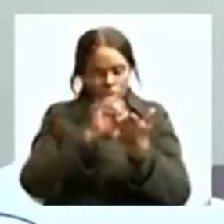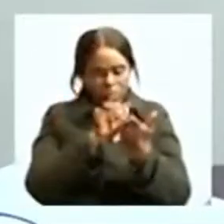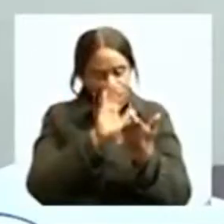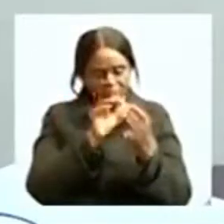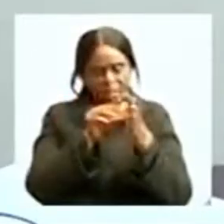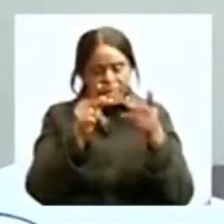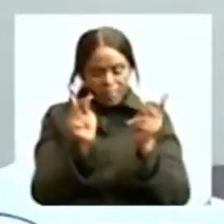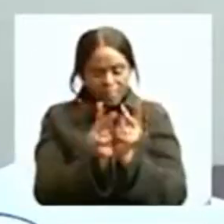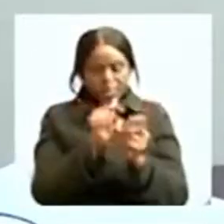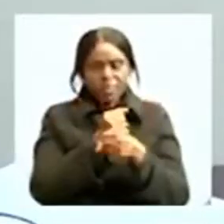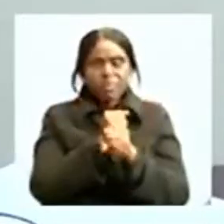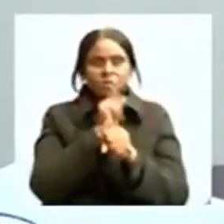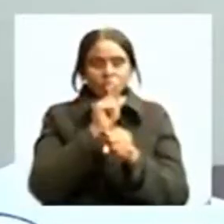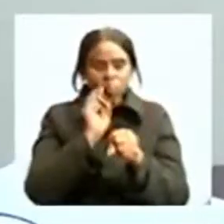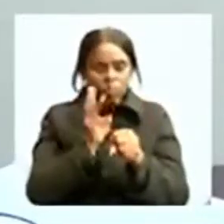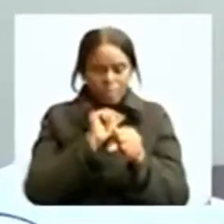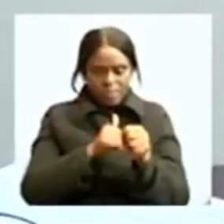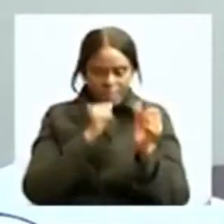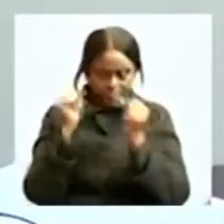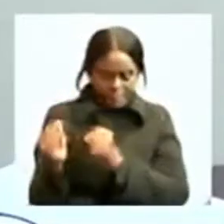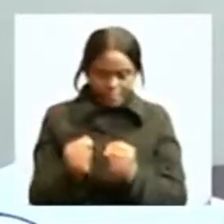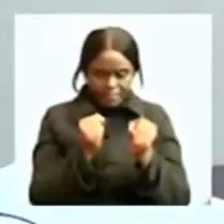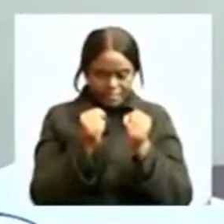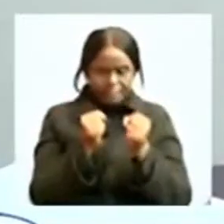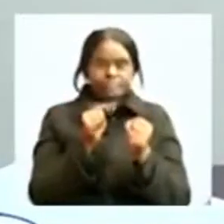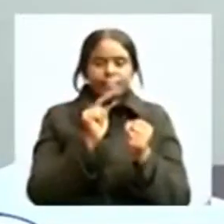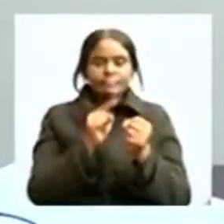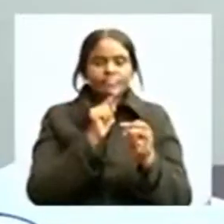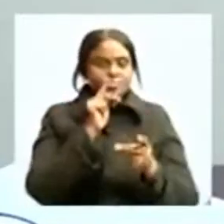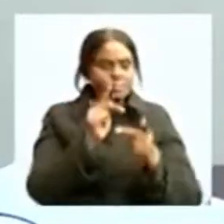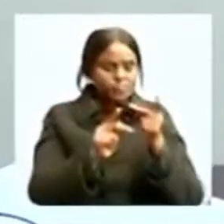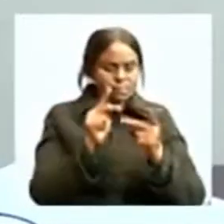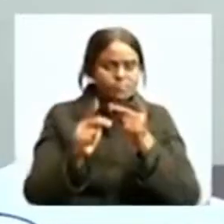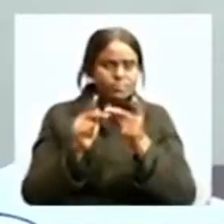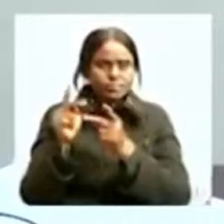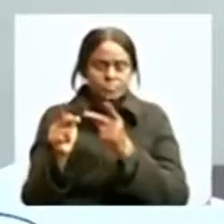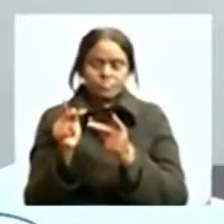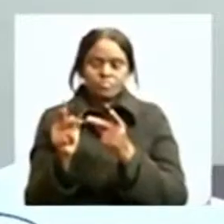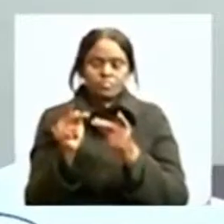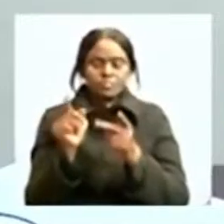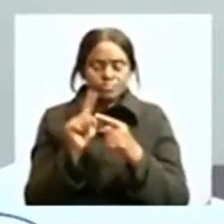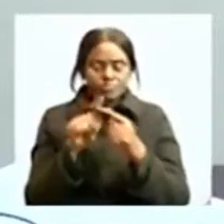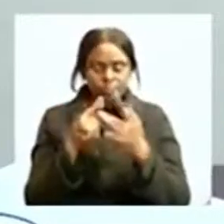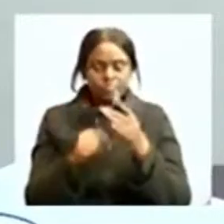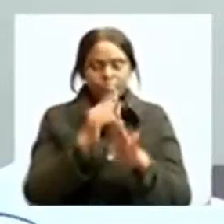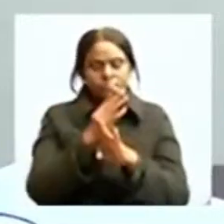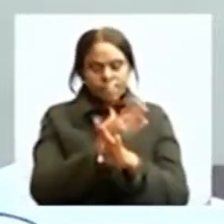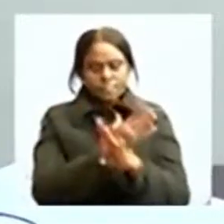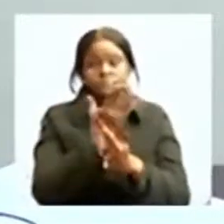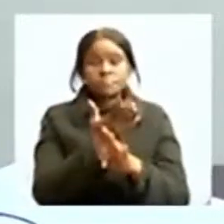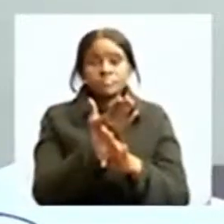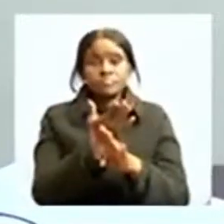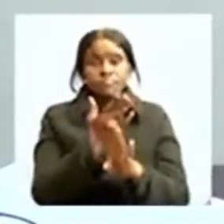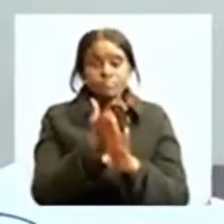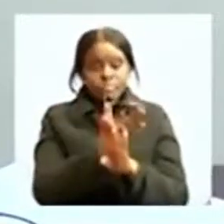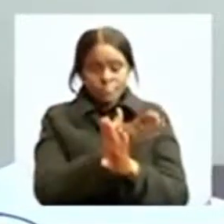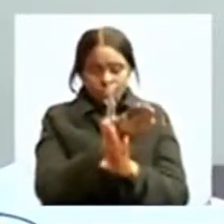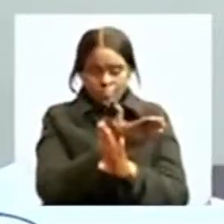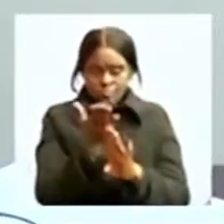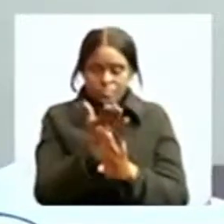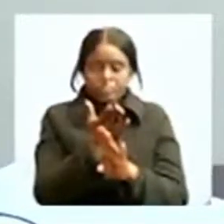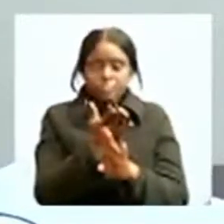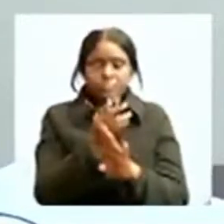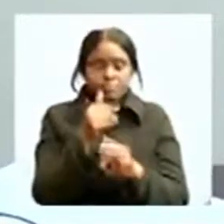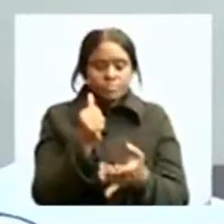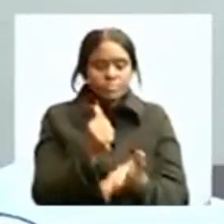ensure that we strengthen the processes. However, before